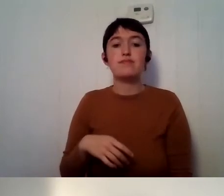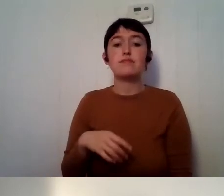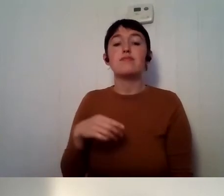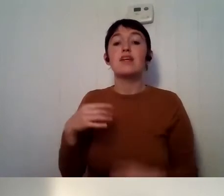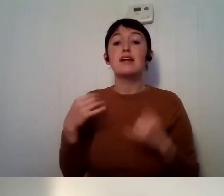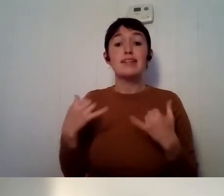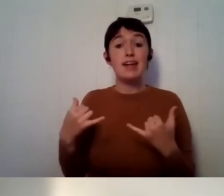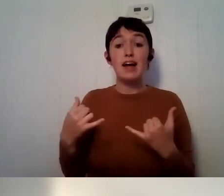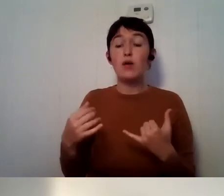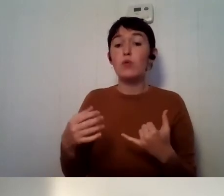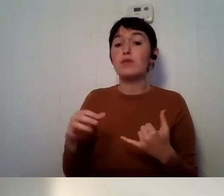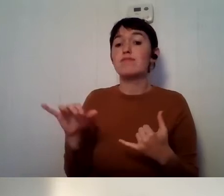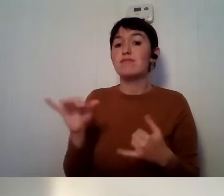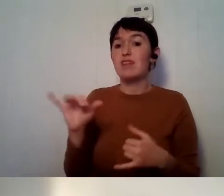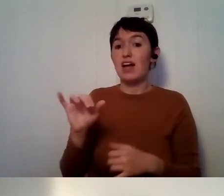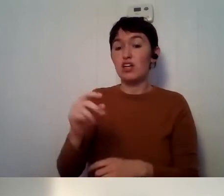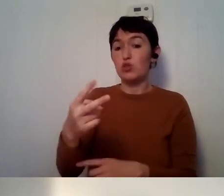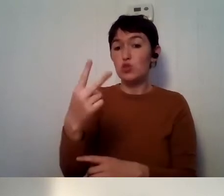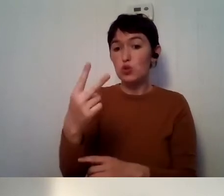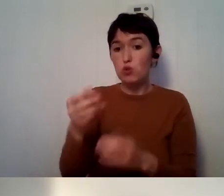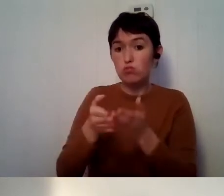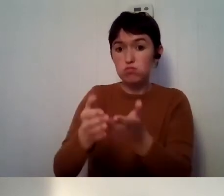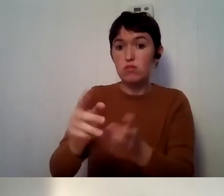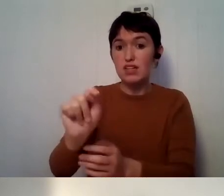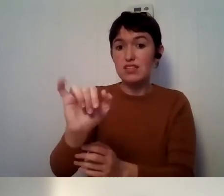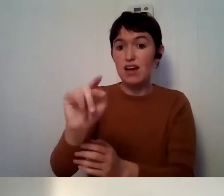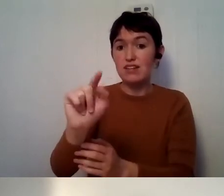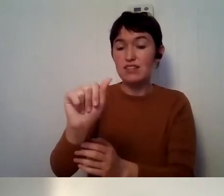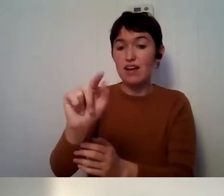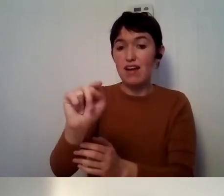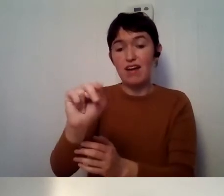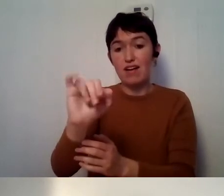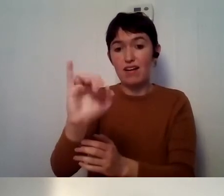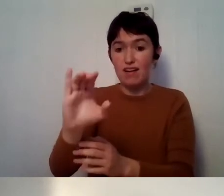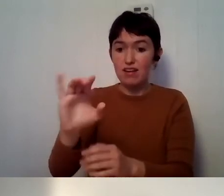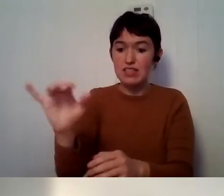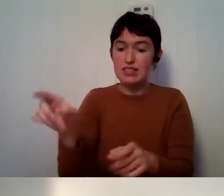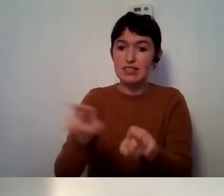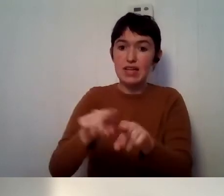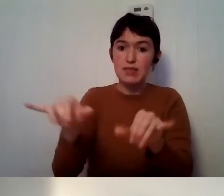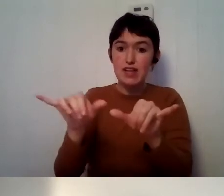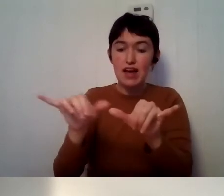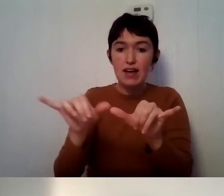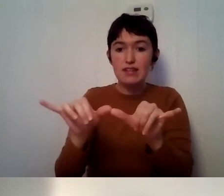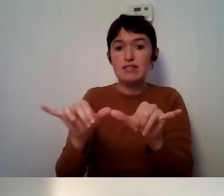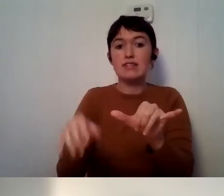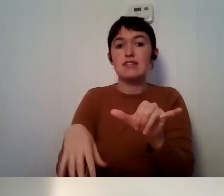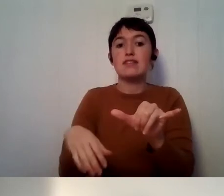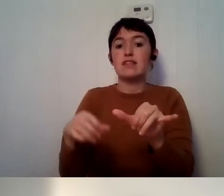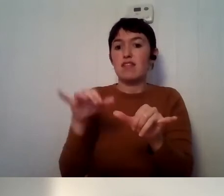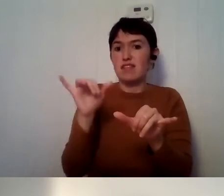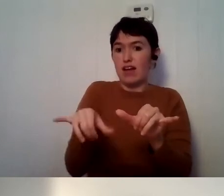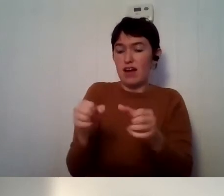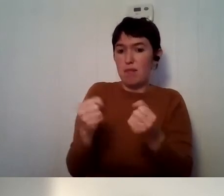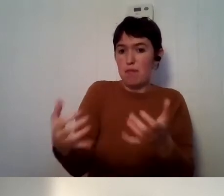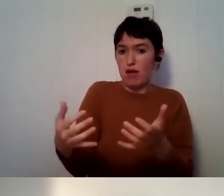Titanics every 10 seconds. And that has to go somewhere, and it goes into the oceans. And when you realize that that volume